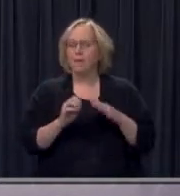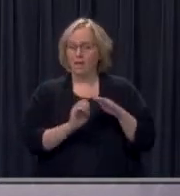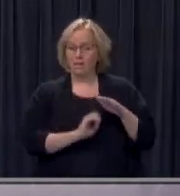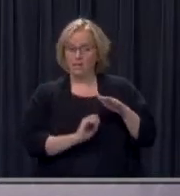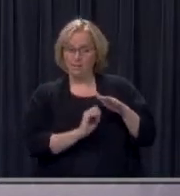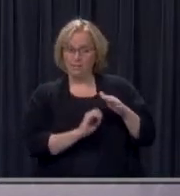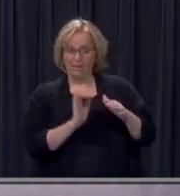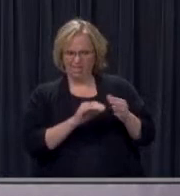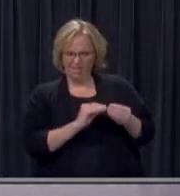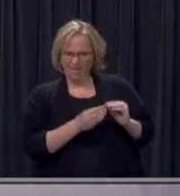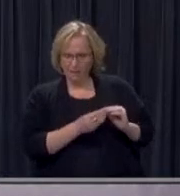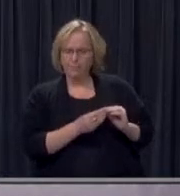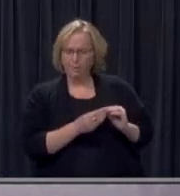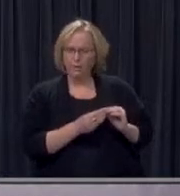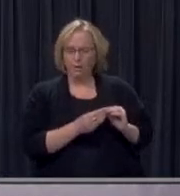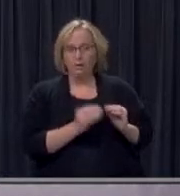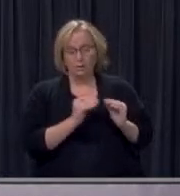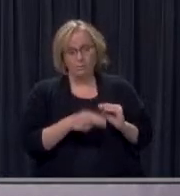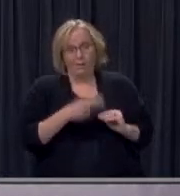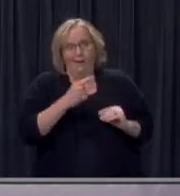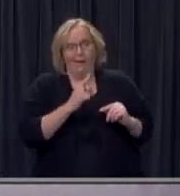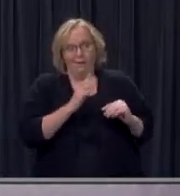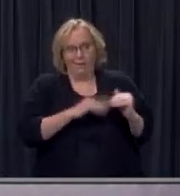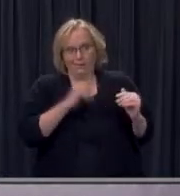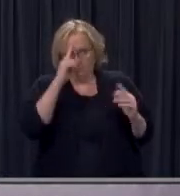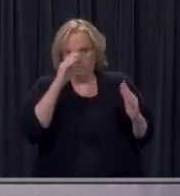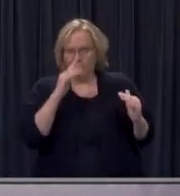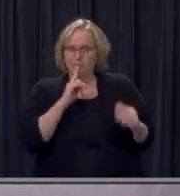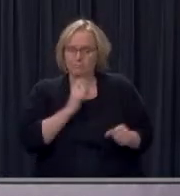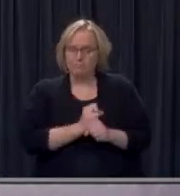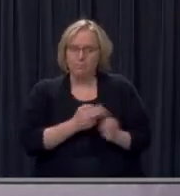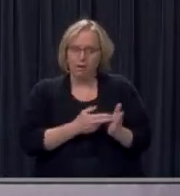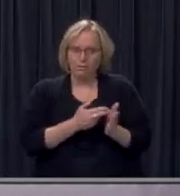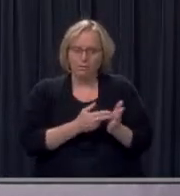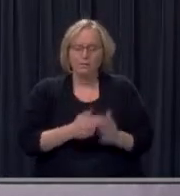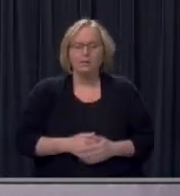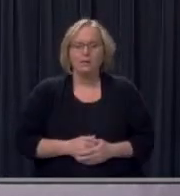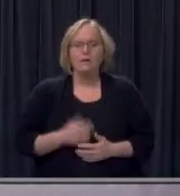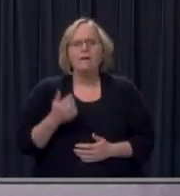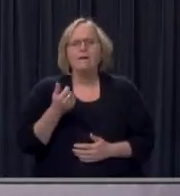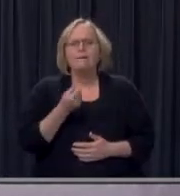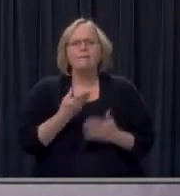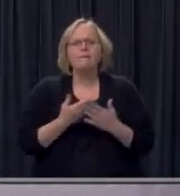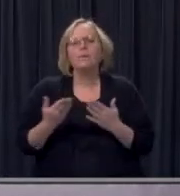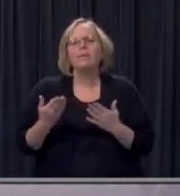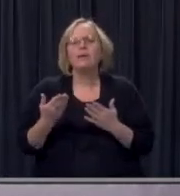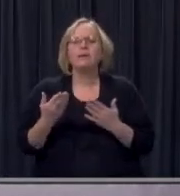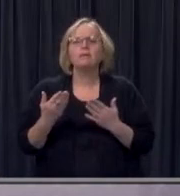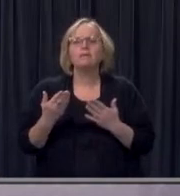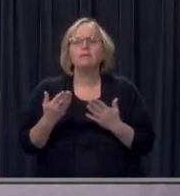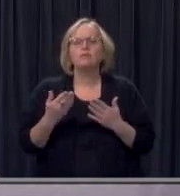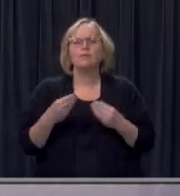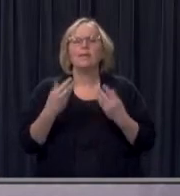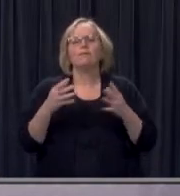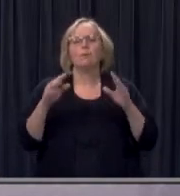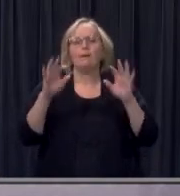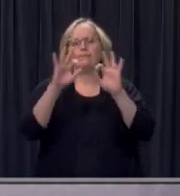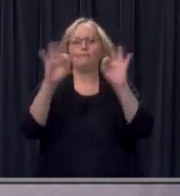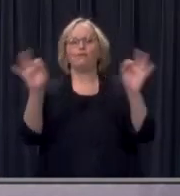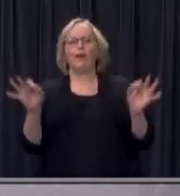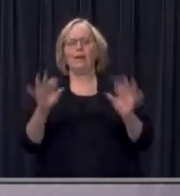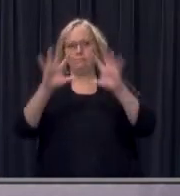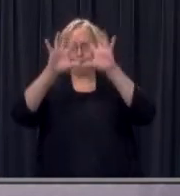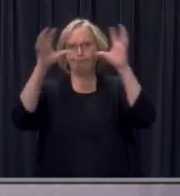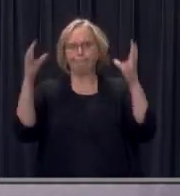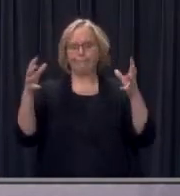elementary number is certainly higher than we anticipated, frankly. A couple things to kind of frame that. One, in talking and